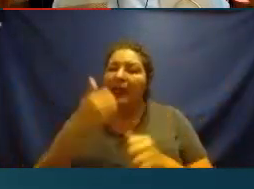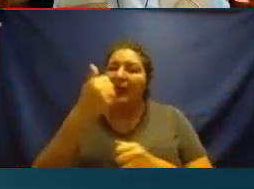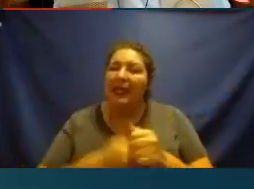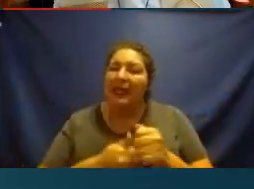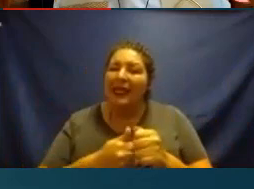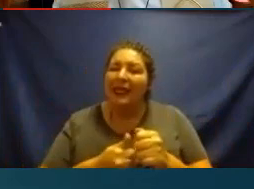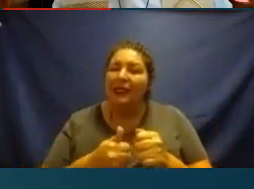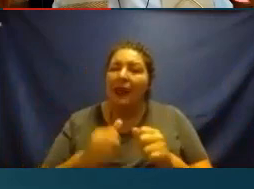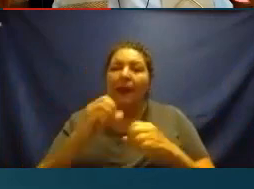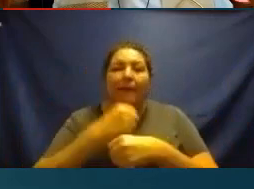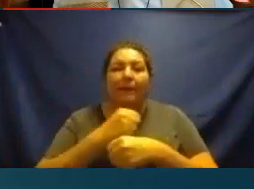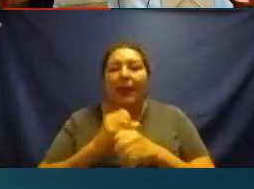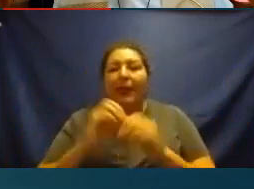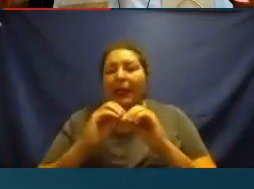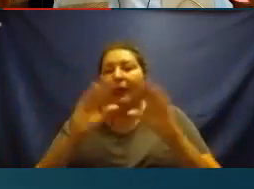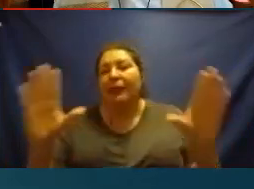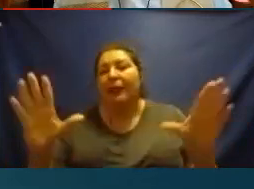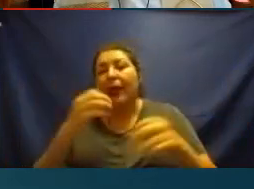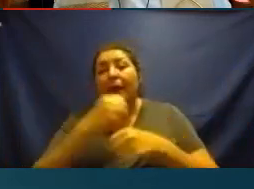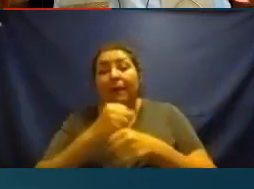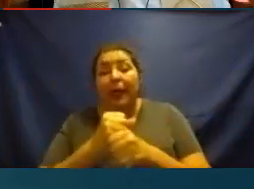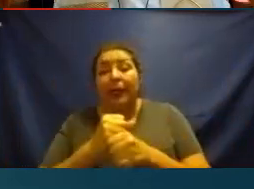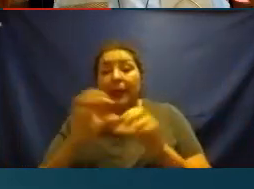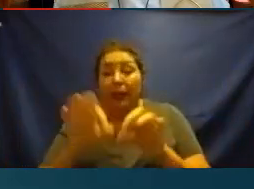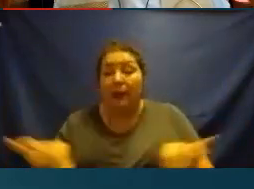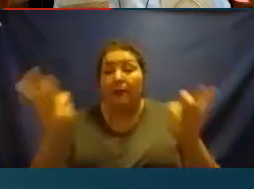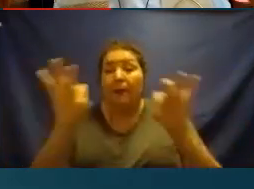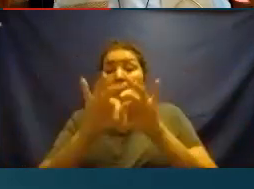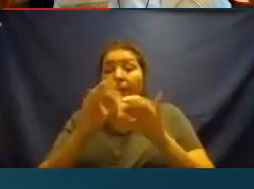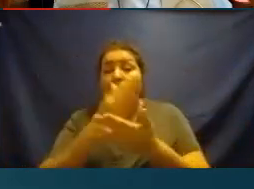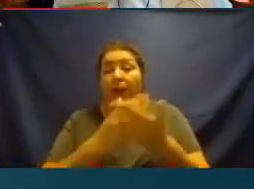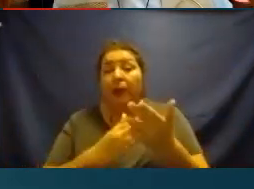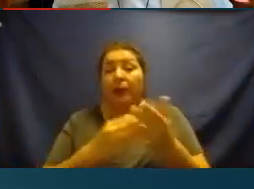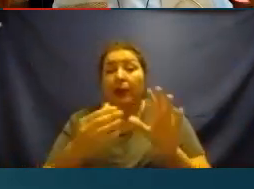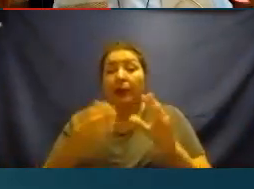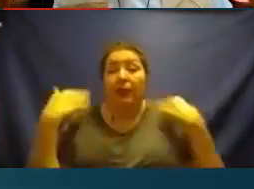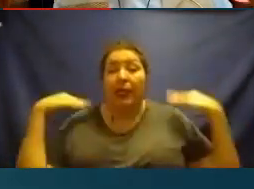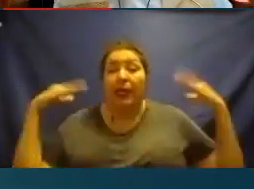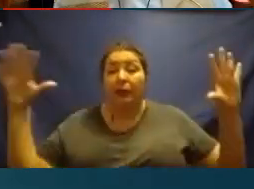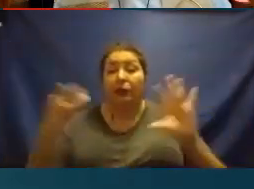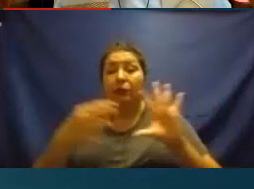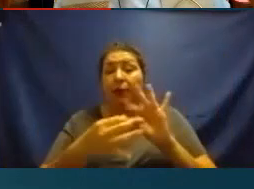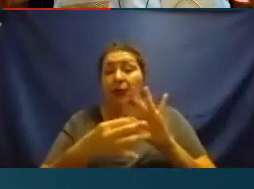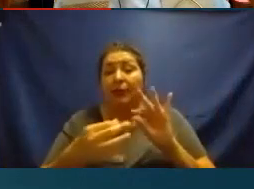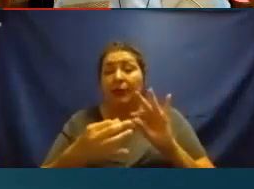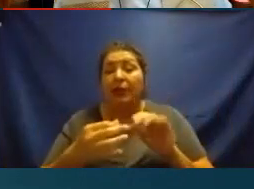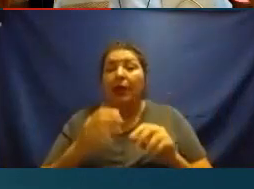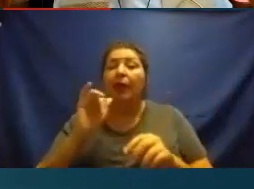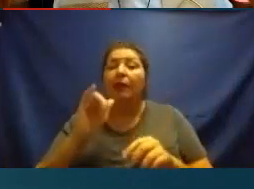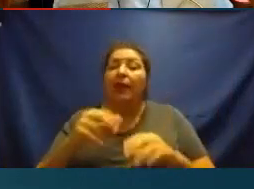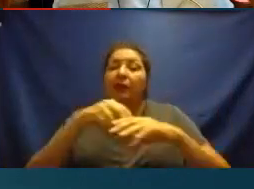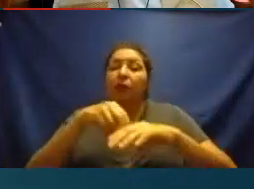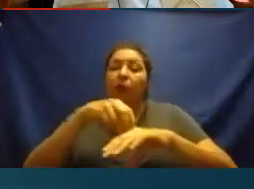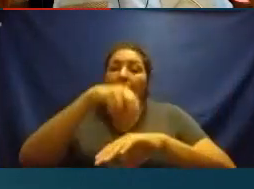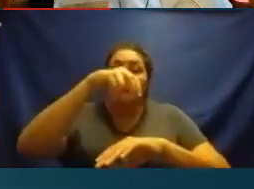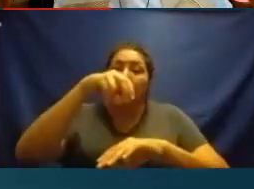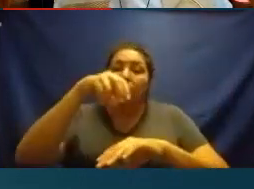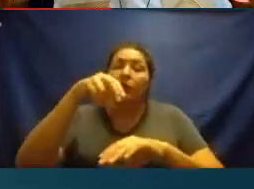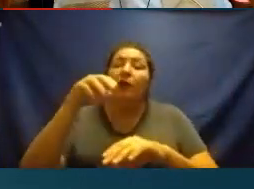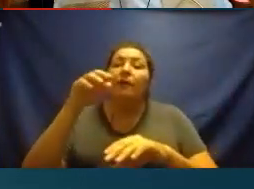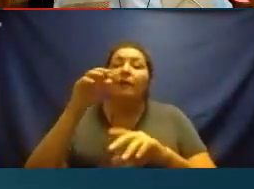clear and made it an important part of the angel's message that the resurrection was a